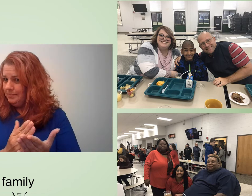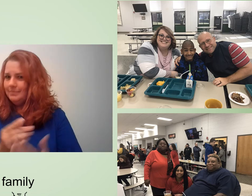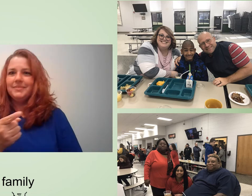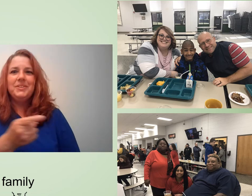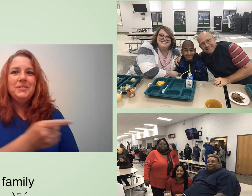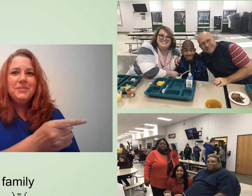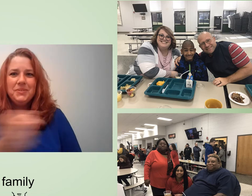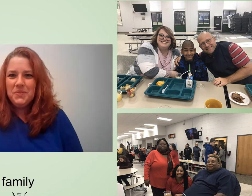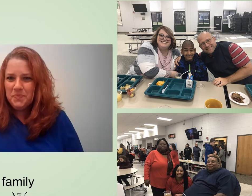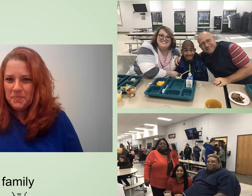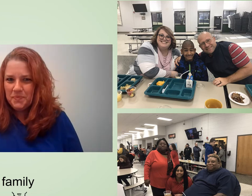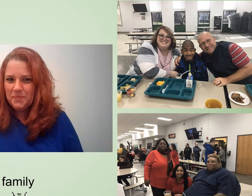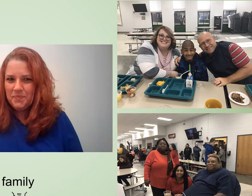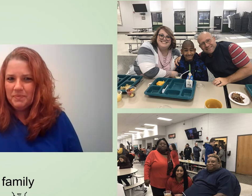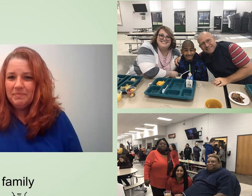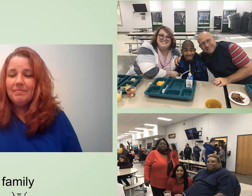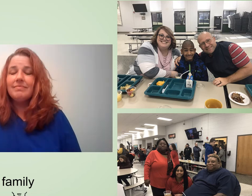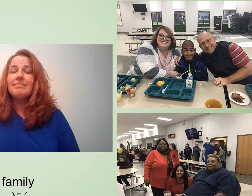success.